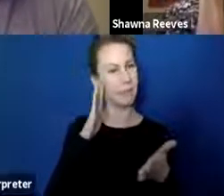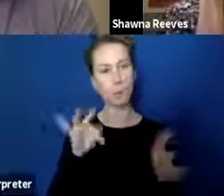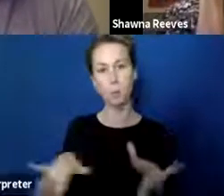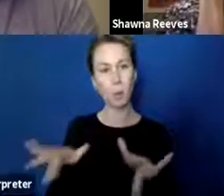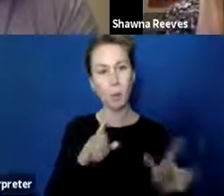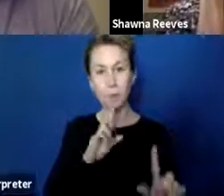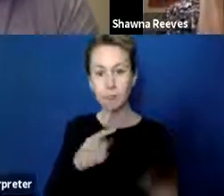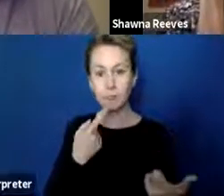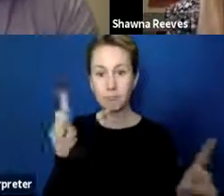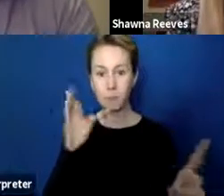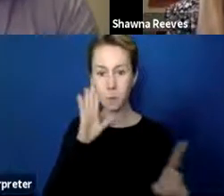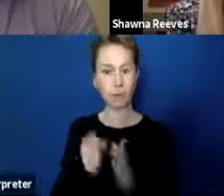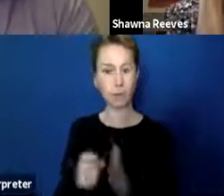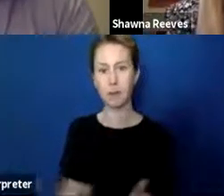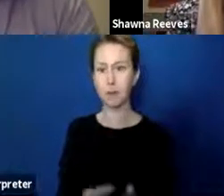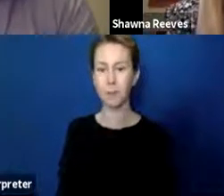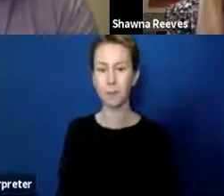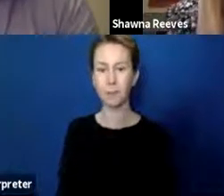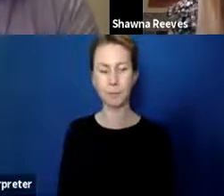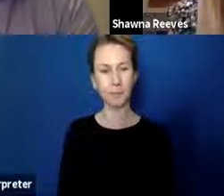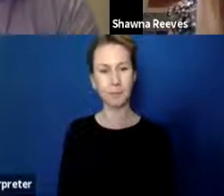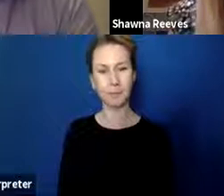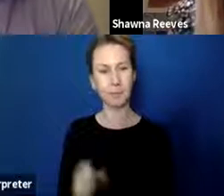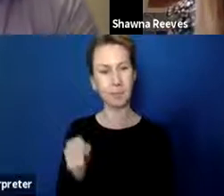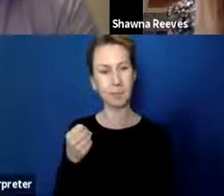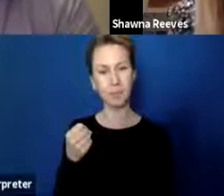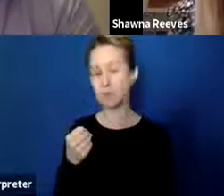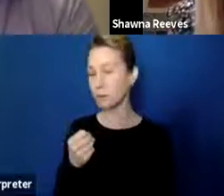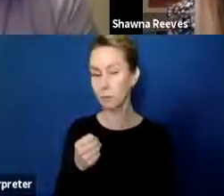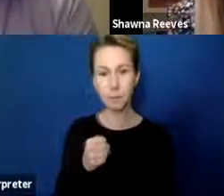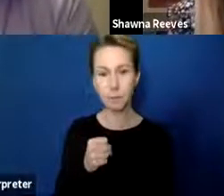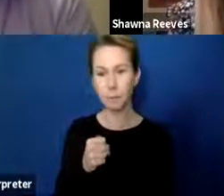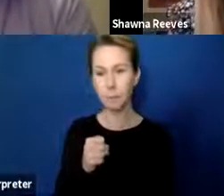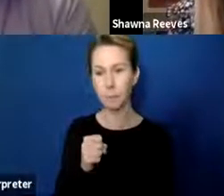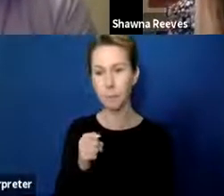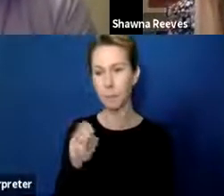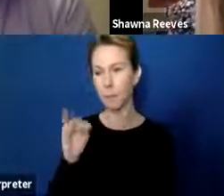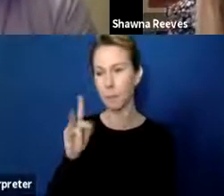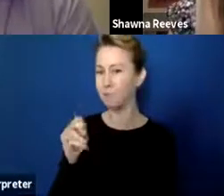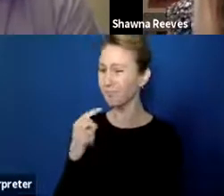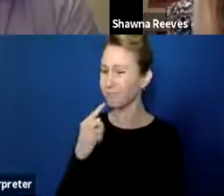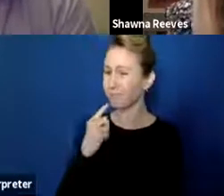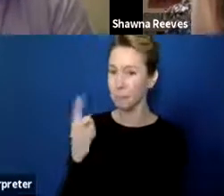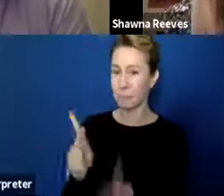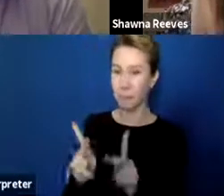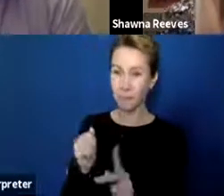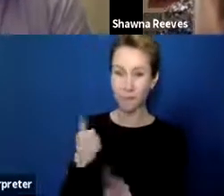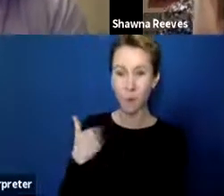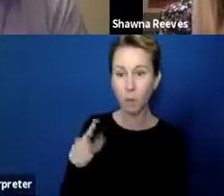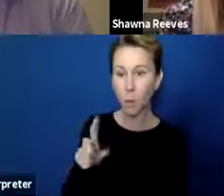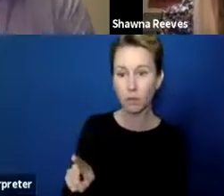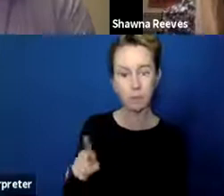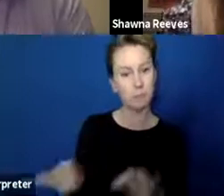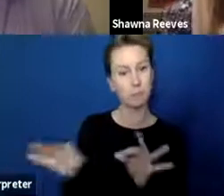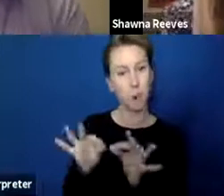was sort of a rapid change in regulation, folks were like, gosh, do I still report? And I think that that's an area where we need to come out sooner and much stronger